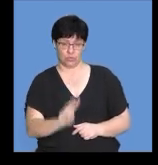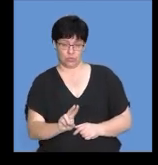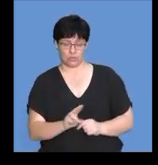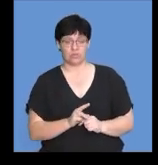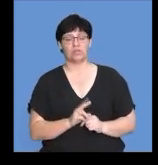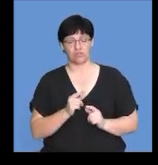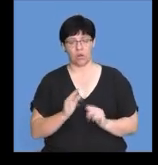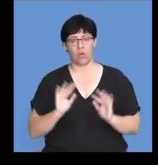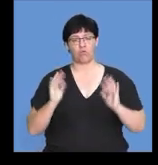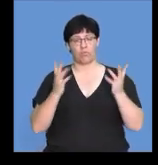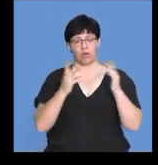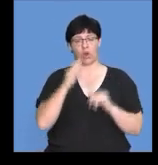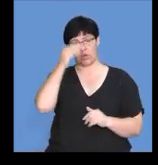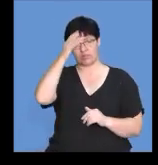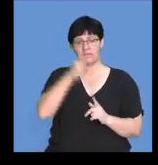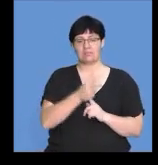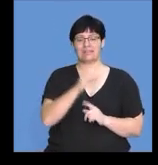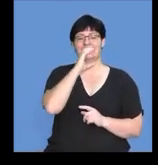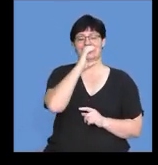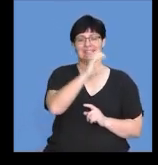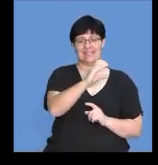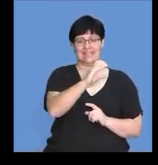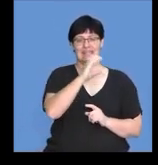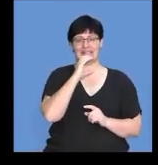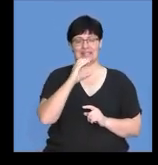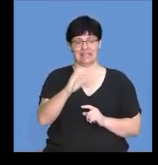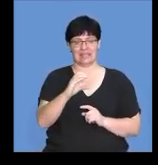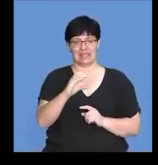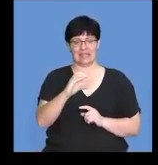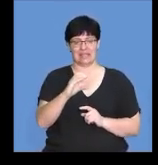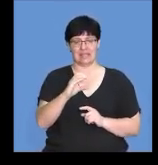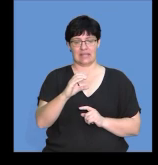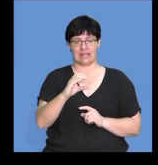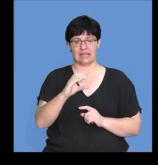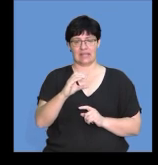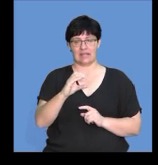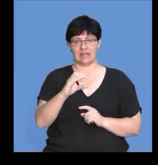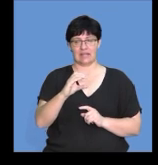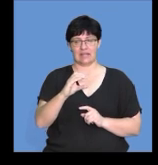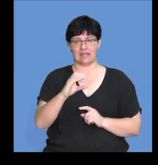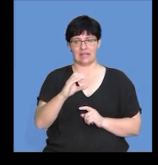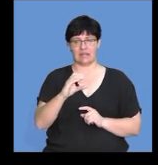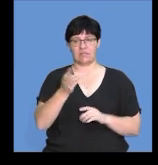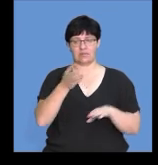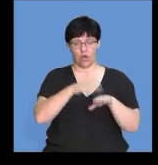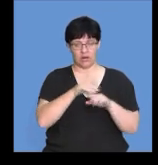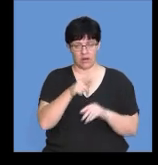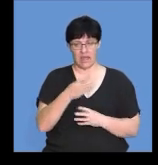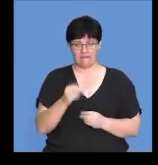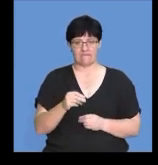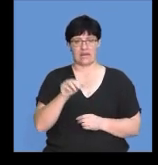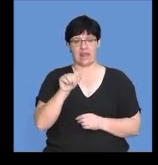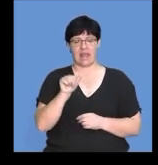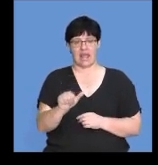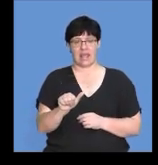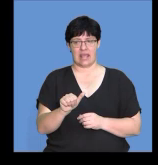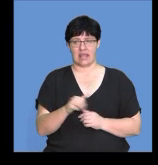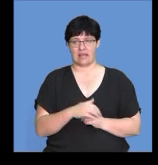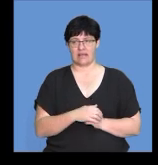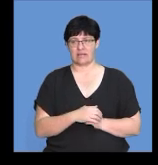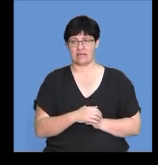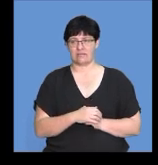of complementary, so that's going to be C, and we need to have on this an